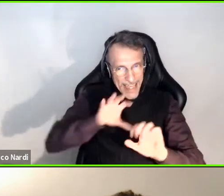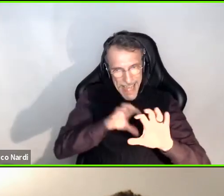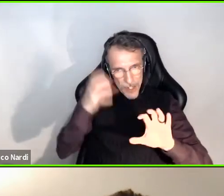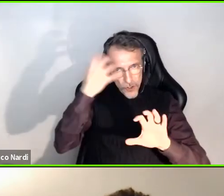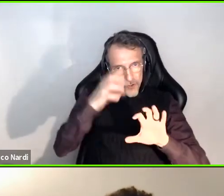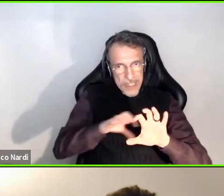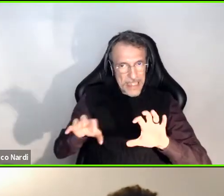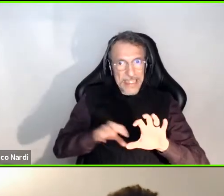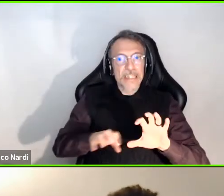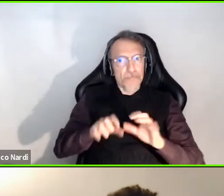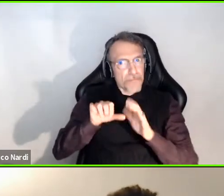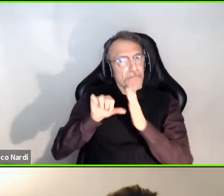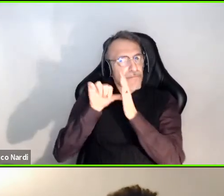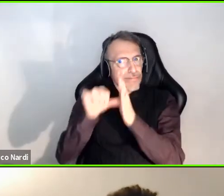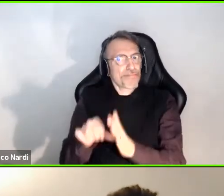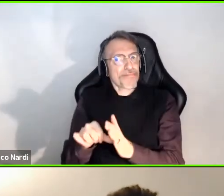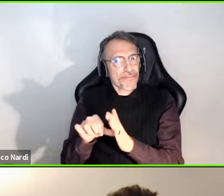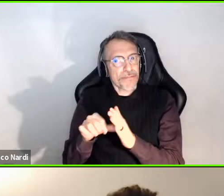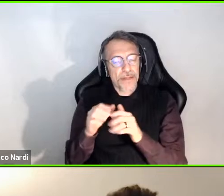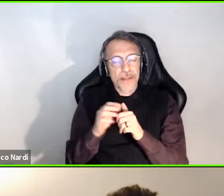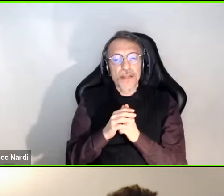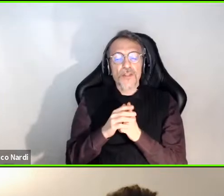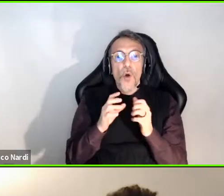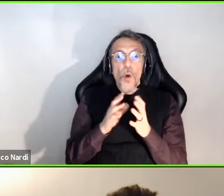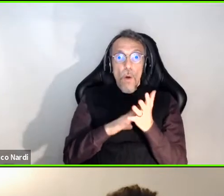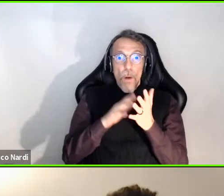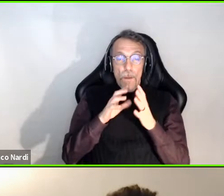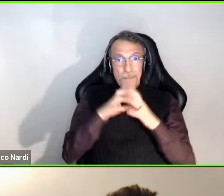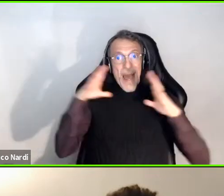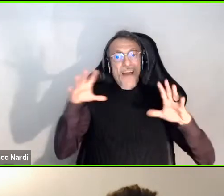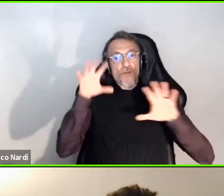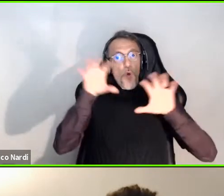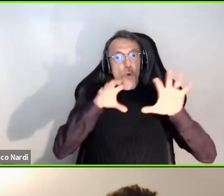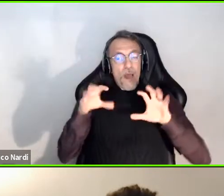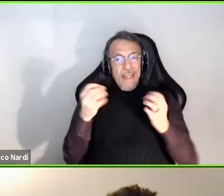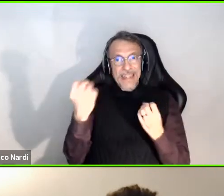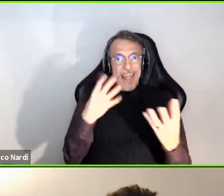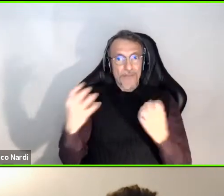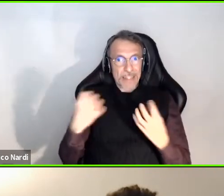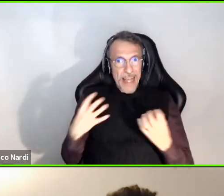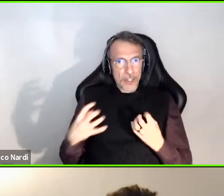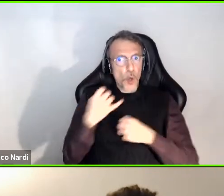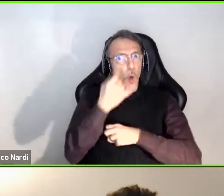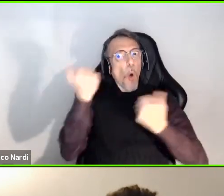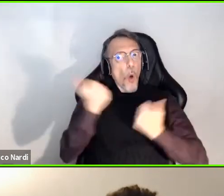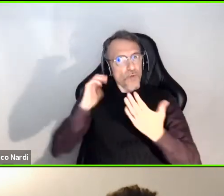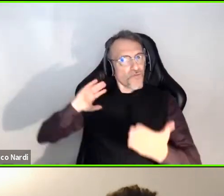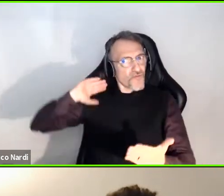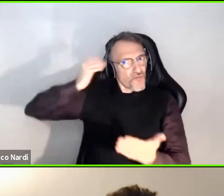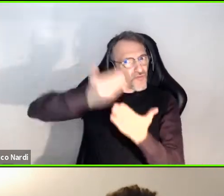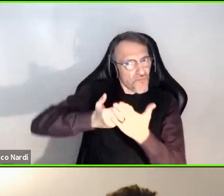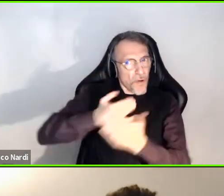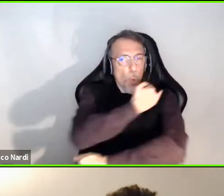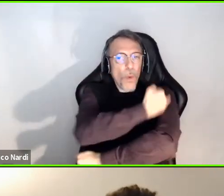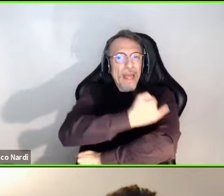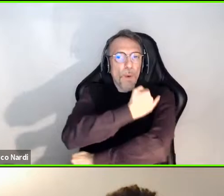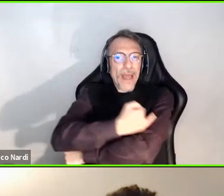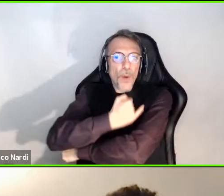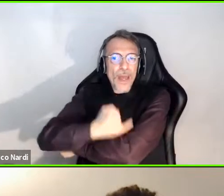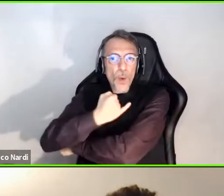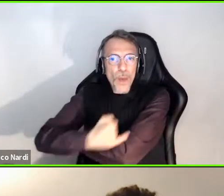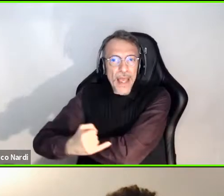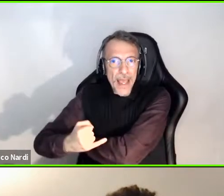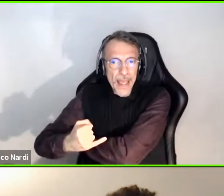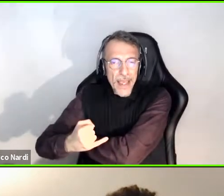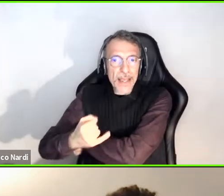I projected, when you look at the macro indicators, they are all looking very weak. They are, and that has been the projection over the